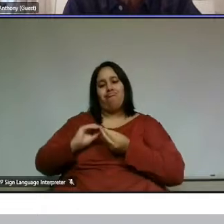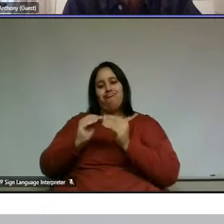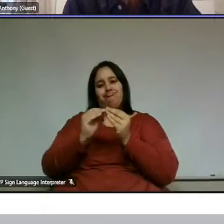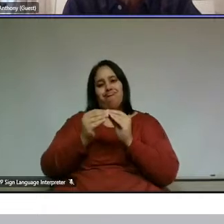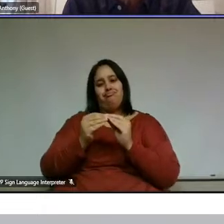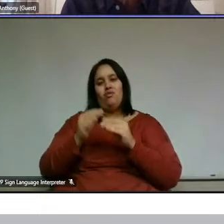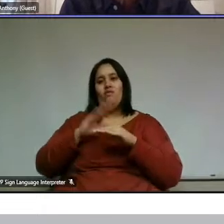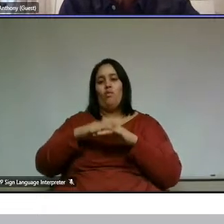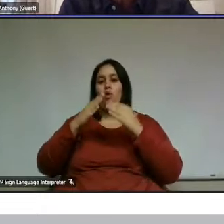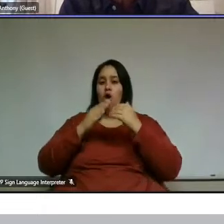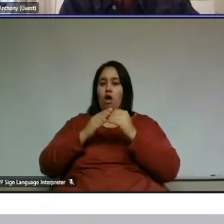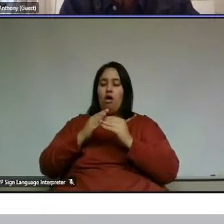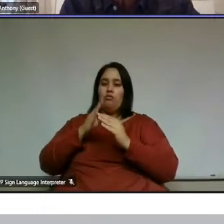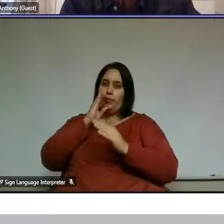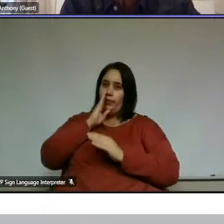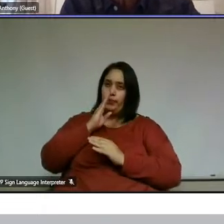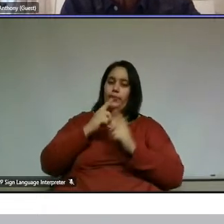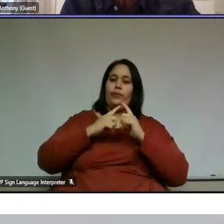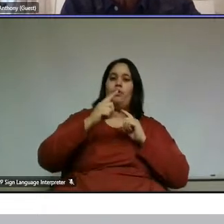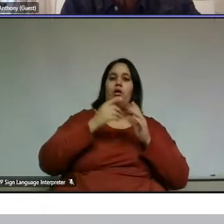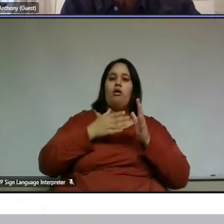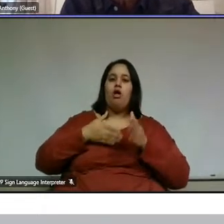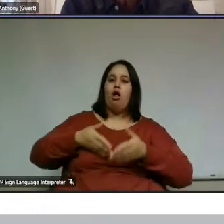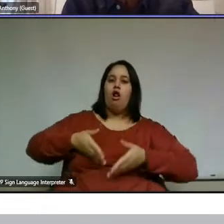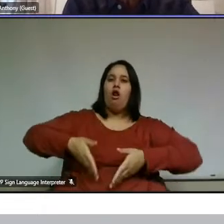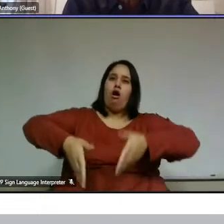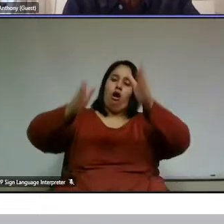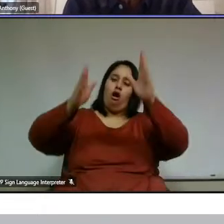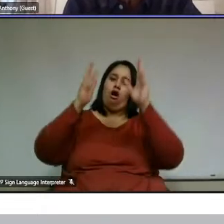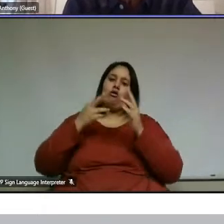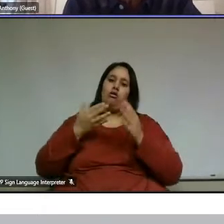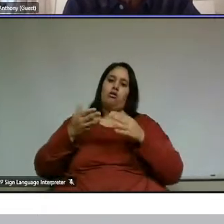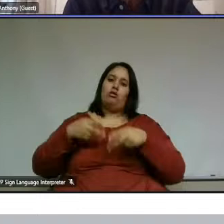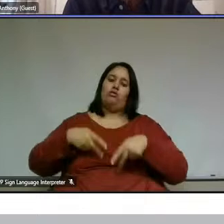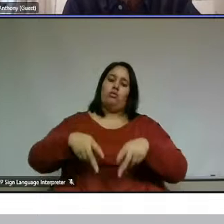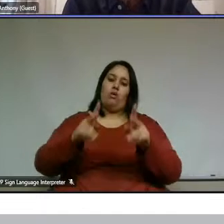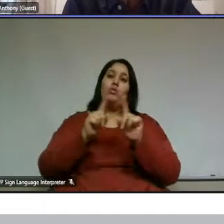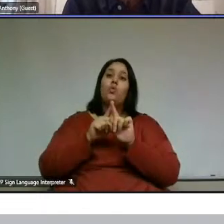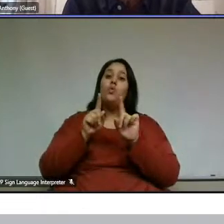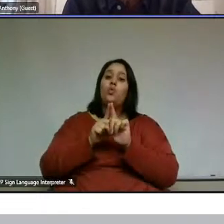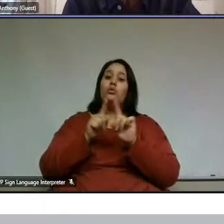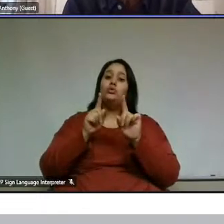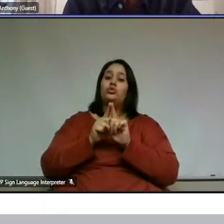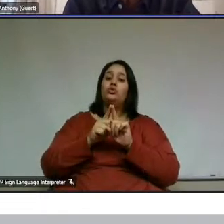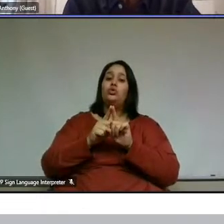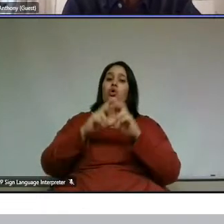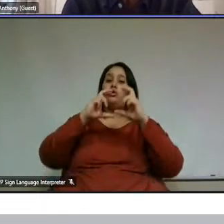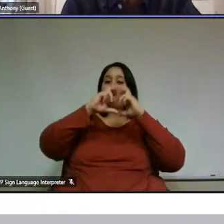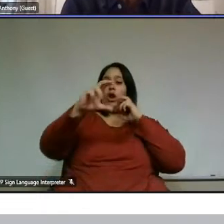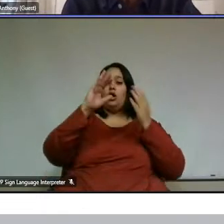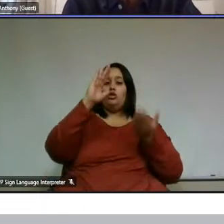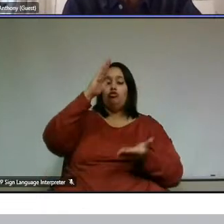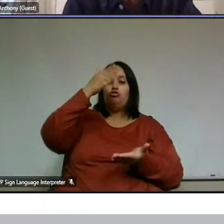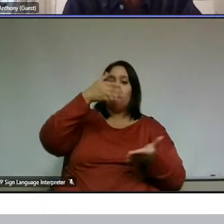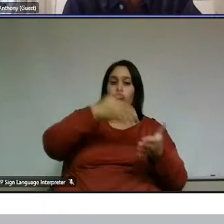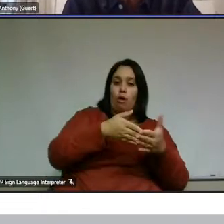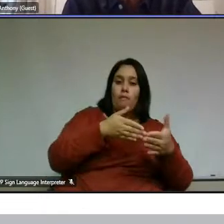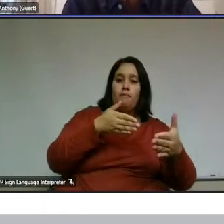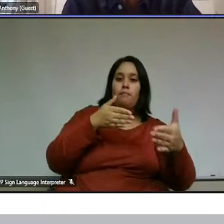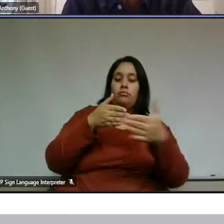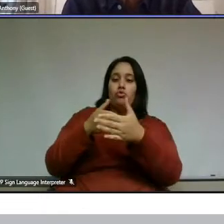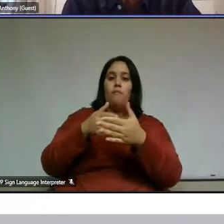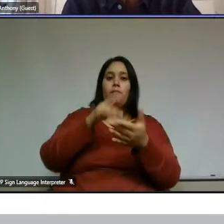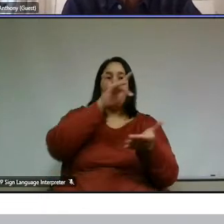roads. The bill actually does provide, in talking about truck stops and such like things along provincial